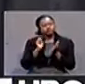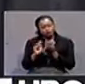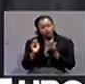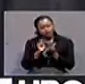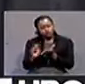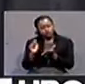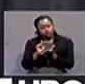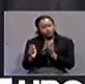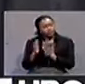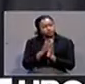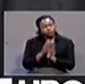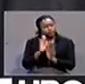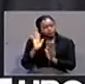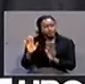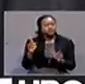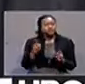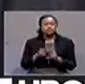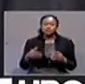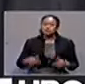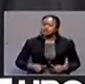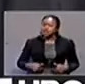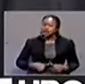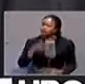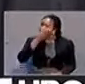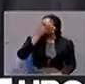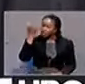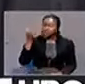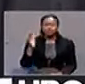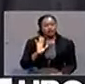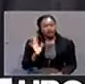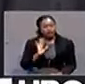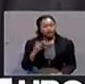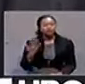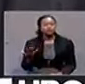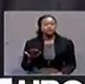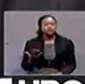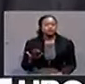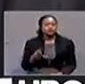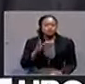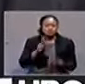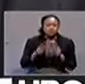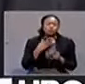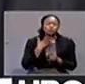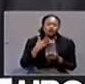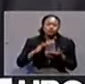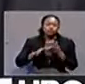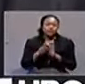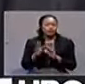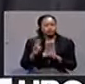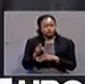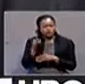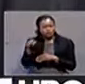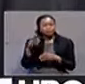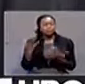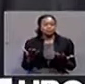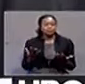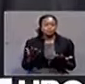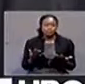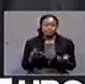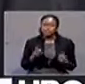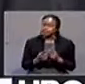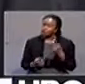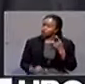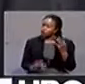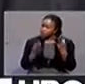younger generation should not forget. They would love to do, they would love to be like him. This one thing which I